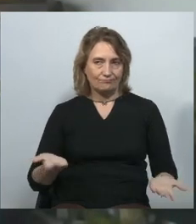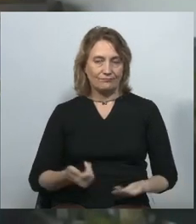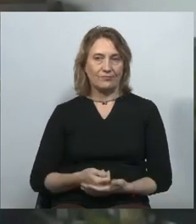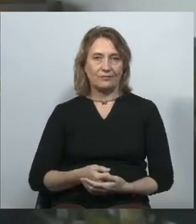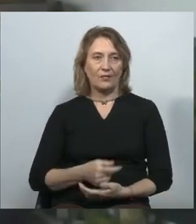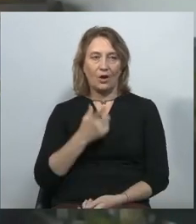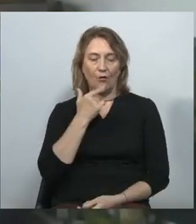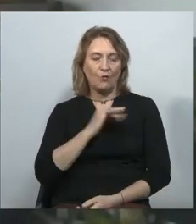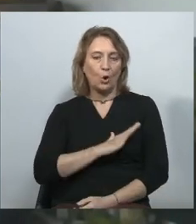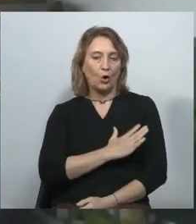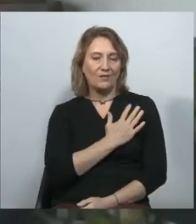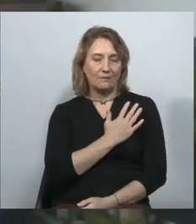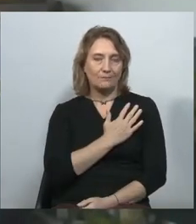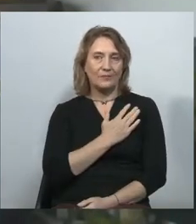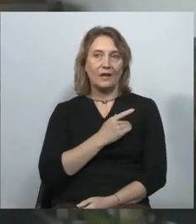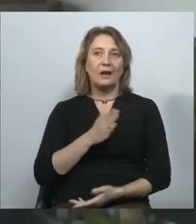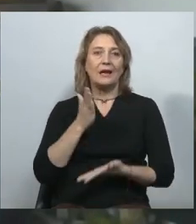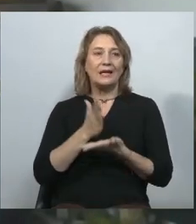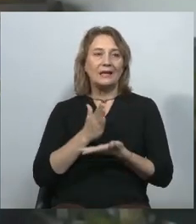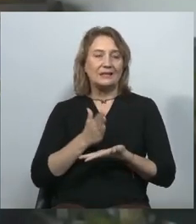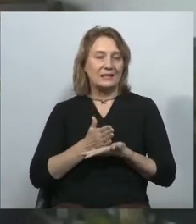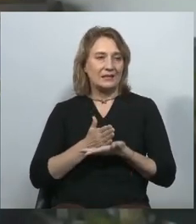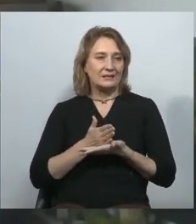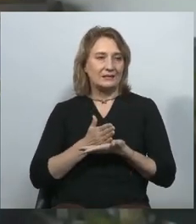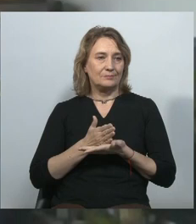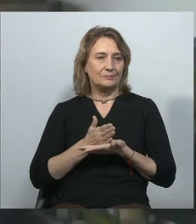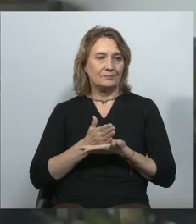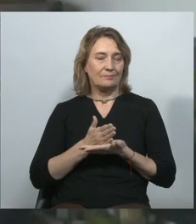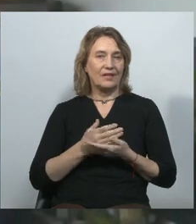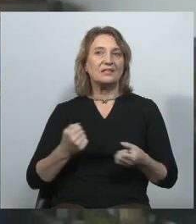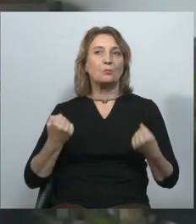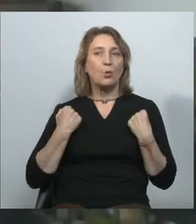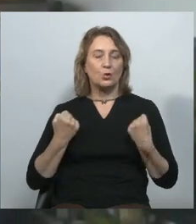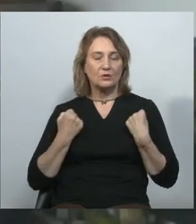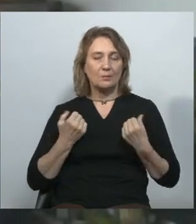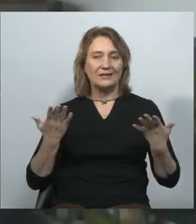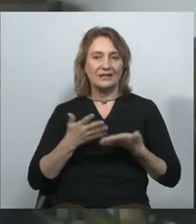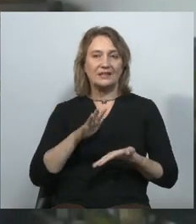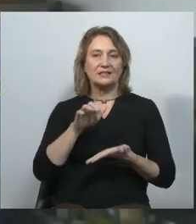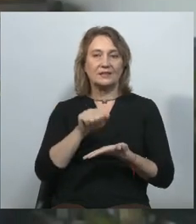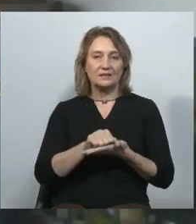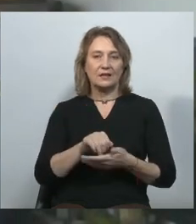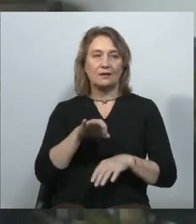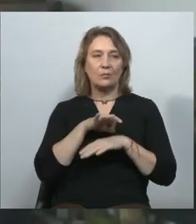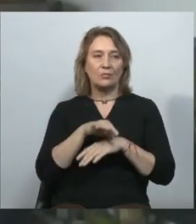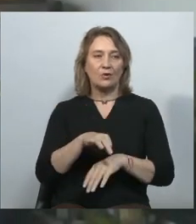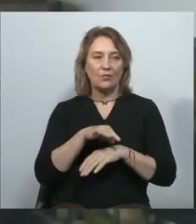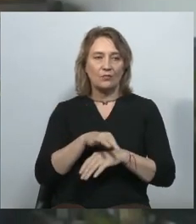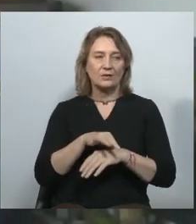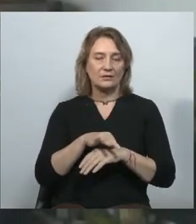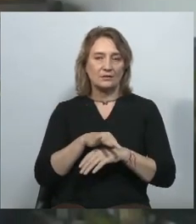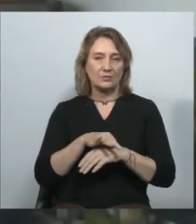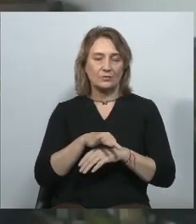Golovkin training, wearing a face mask, showing that it's not stopping his oxygen levels. And people, therefore, will, they'll see that, they'll see him